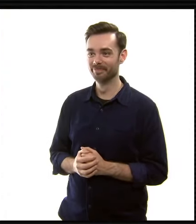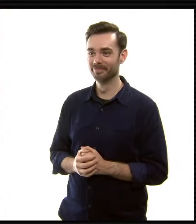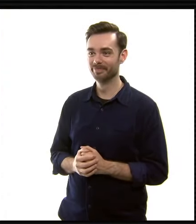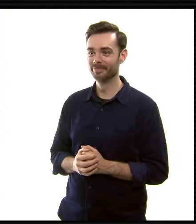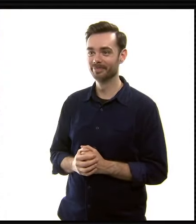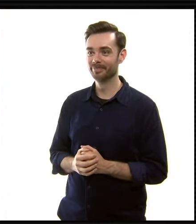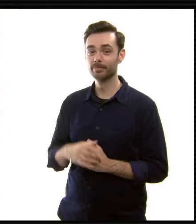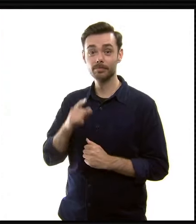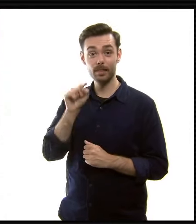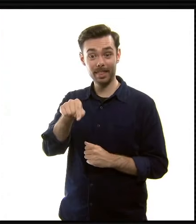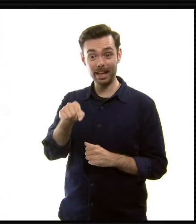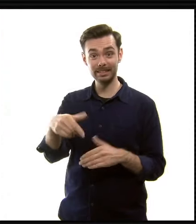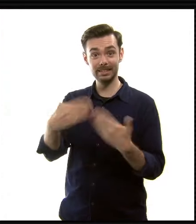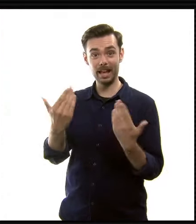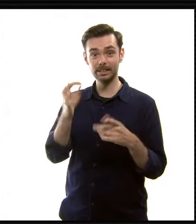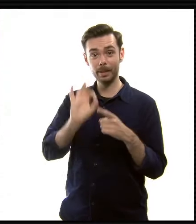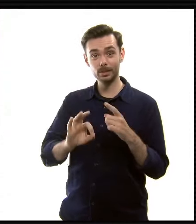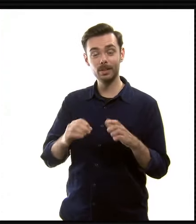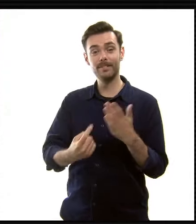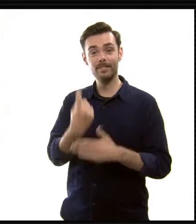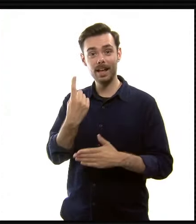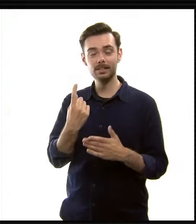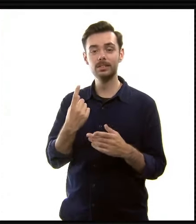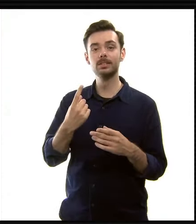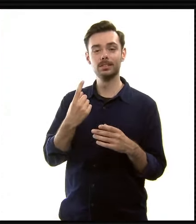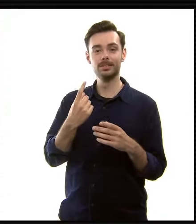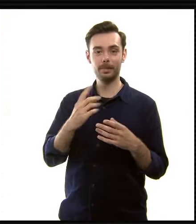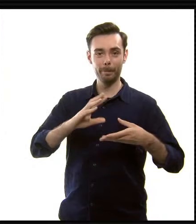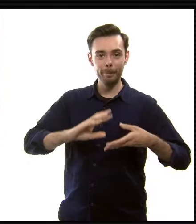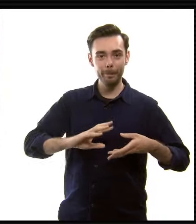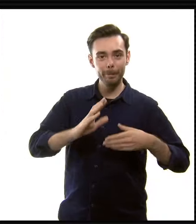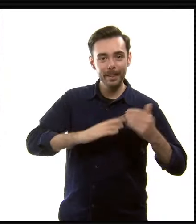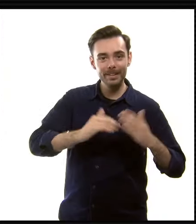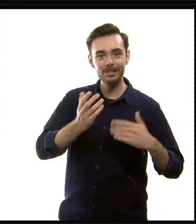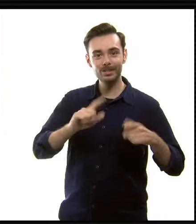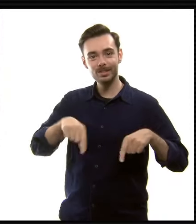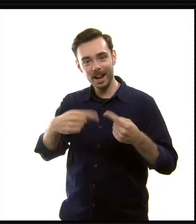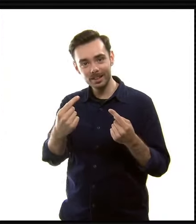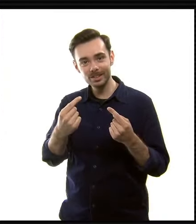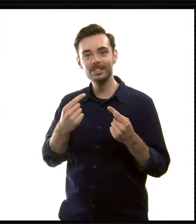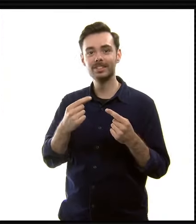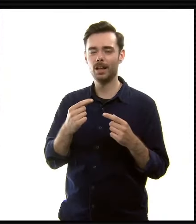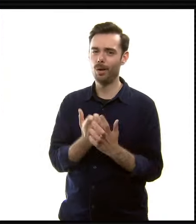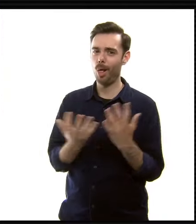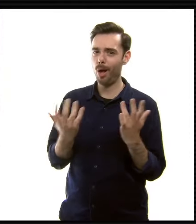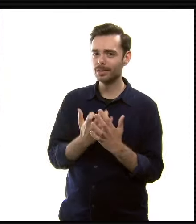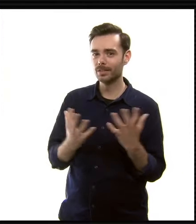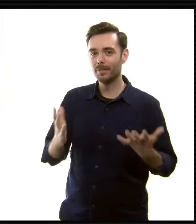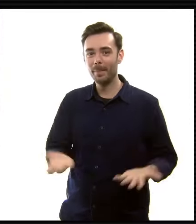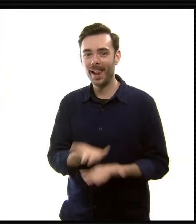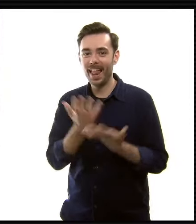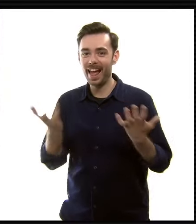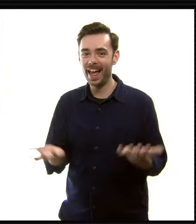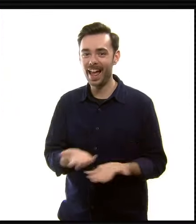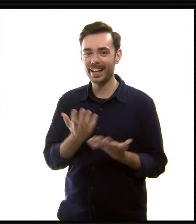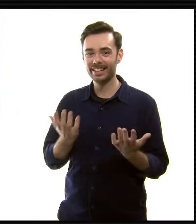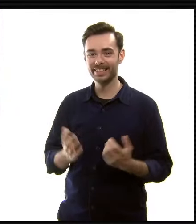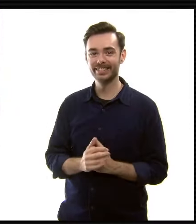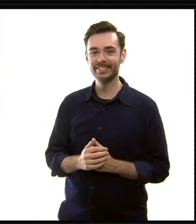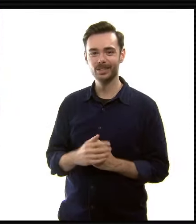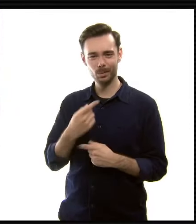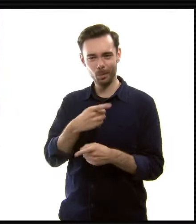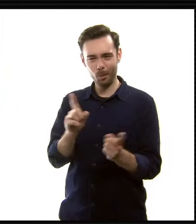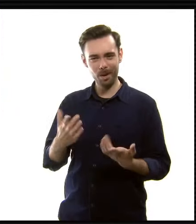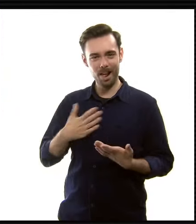be special events, there'll be unique building challenges, and exciting announcements, and lots of playing. Who doesn't love to play? Absolutely no one. So just search for